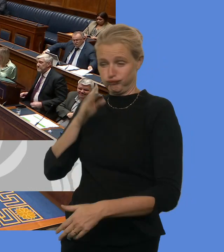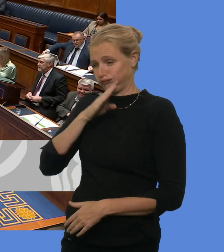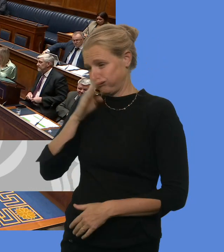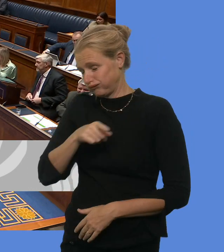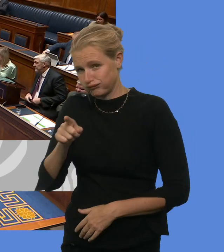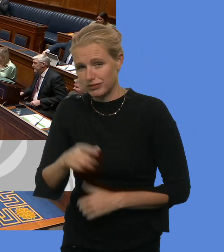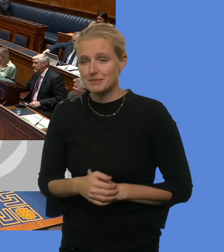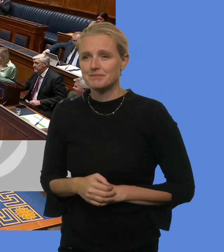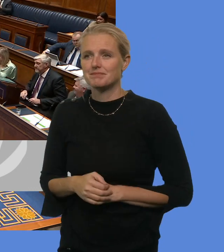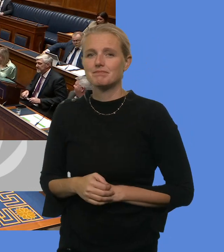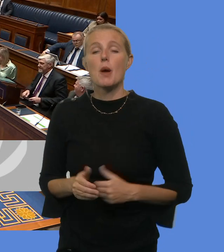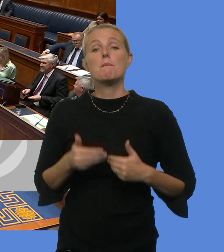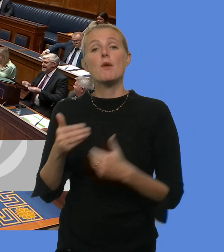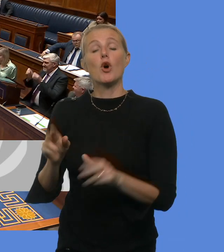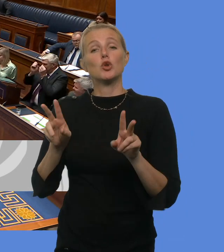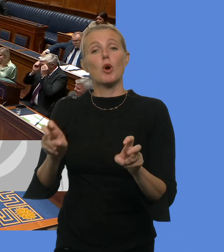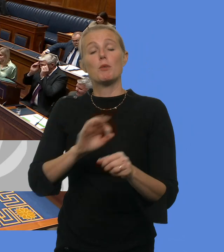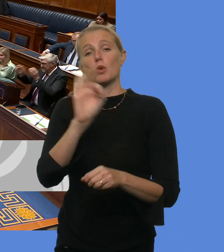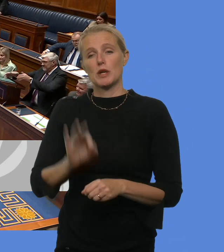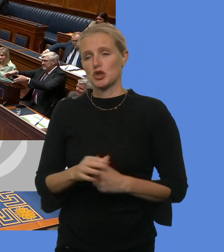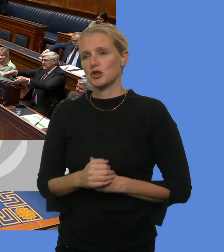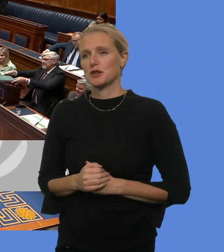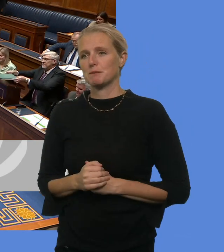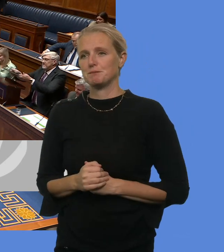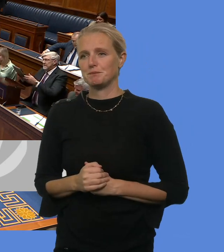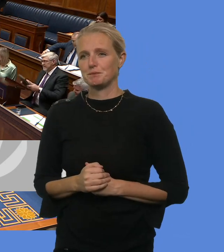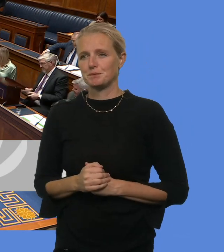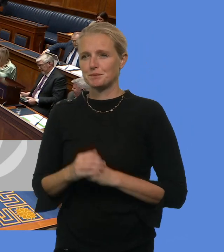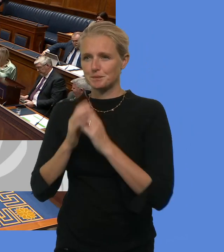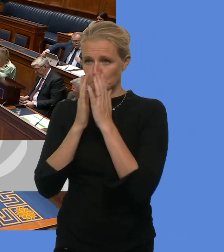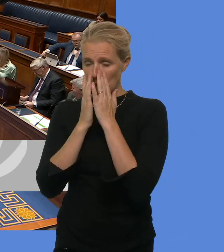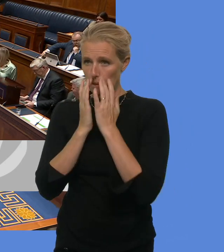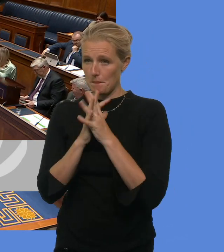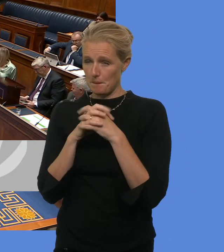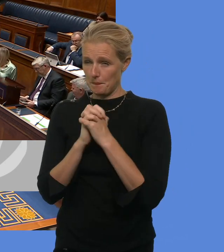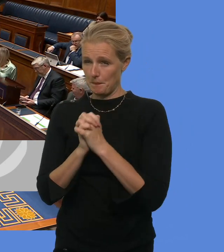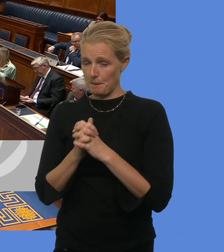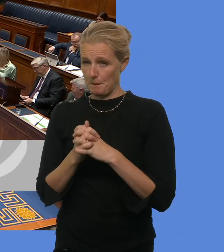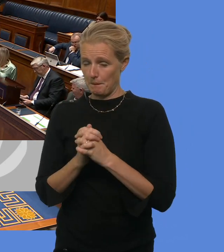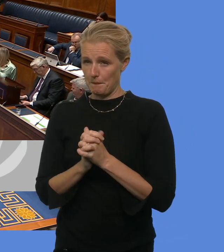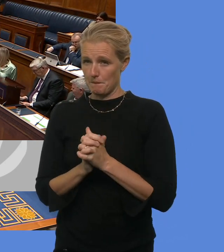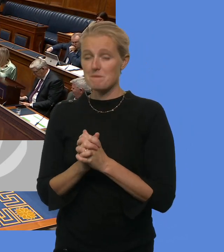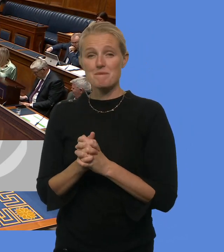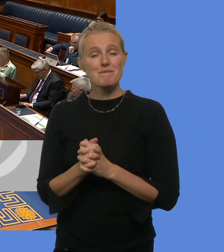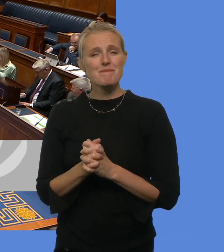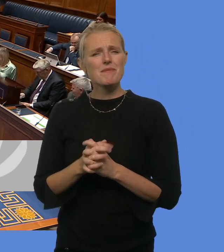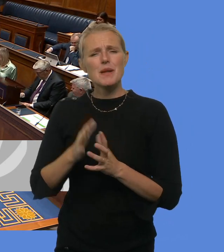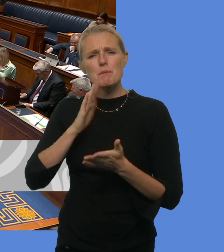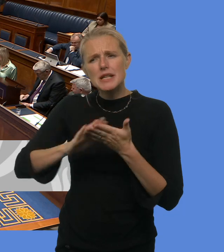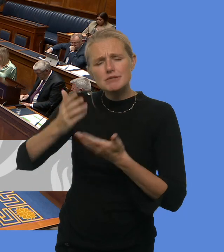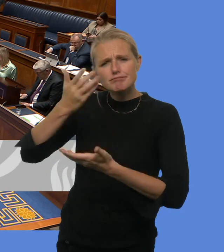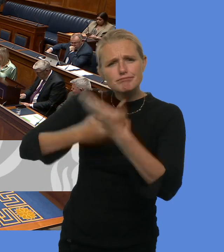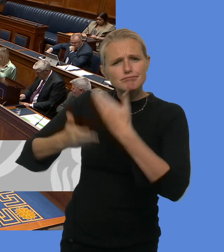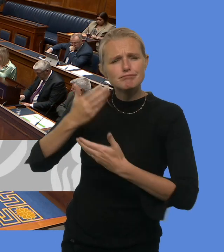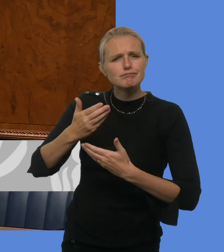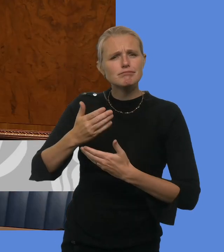Move to topical questions. I call Mark Durgan. Mr. Speaker, could the Minister outline what action he is taking to